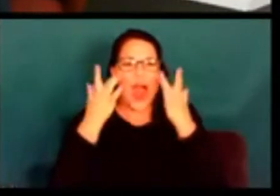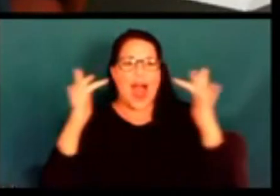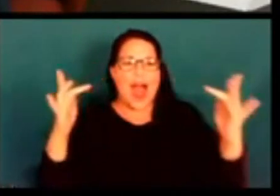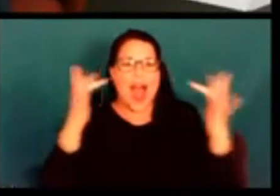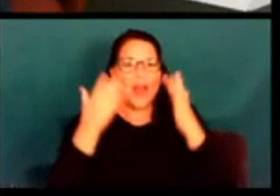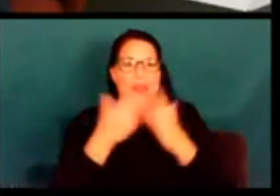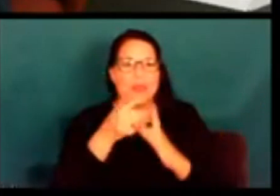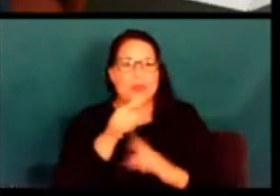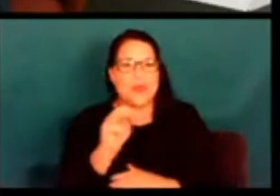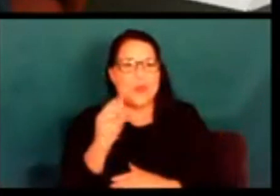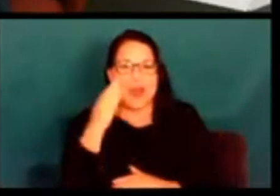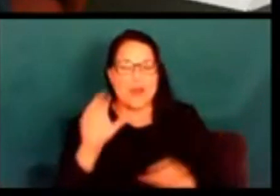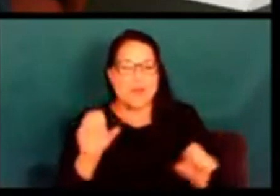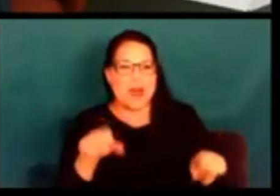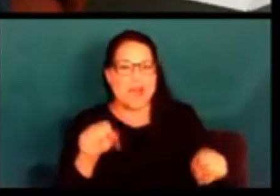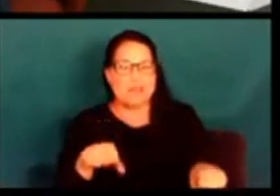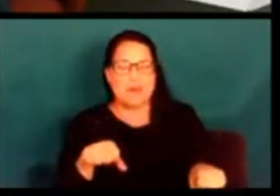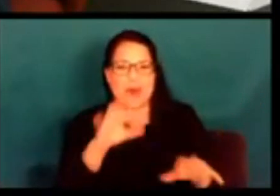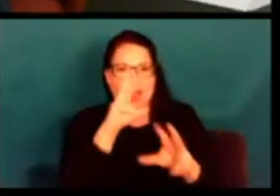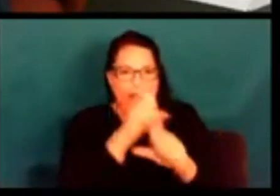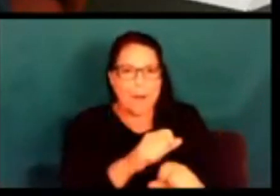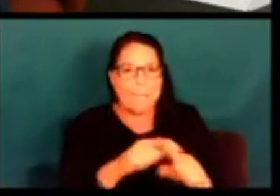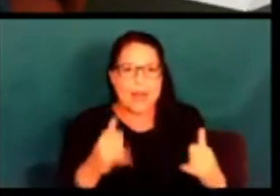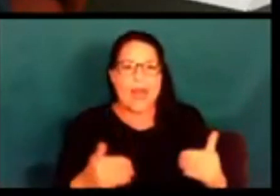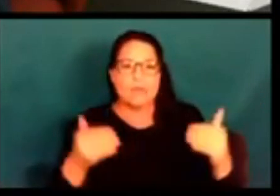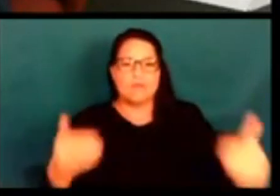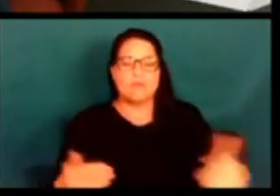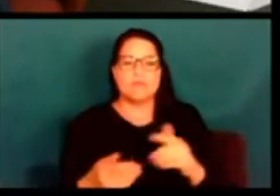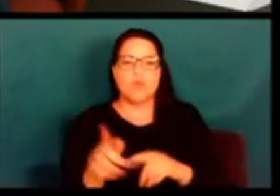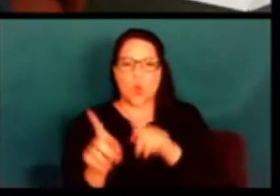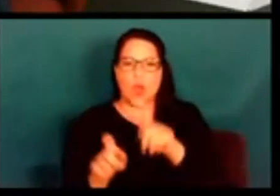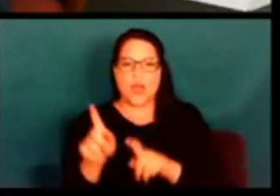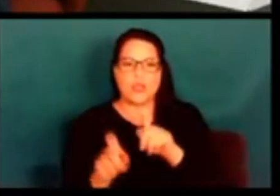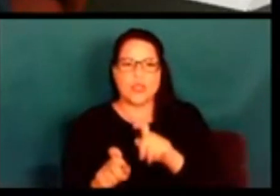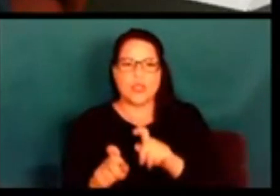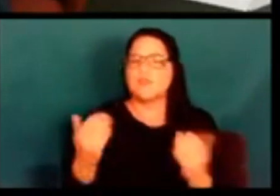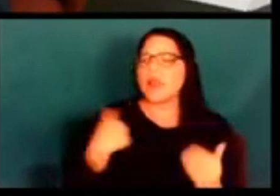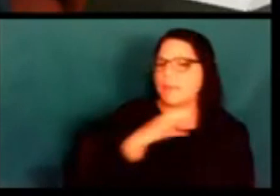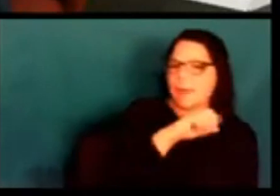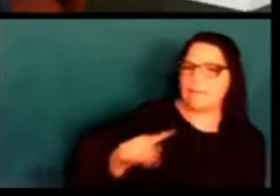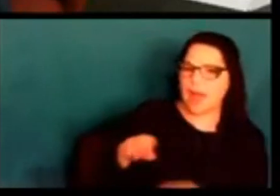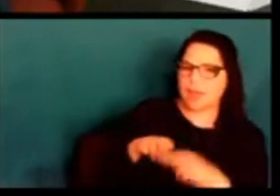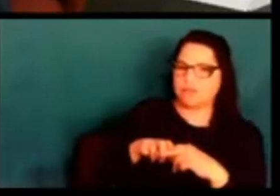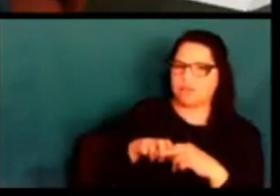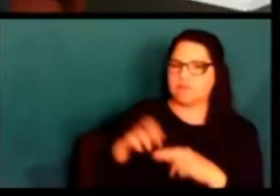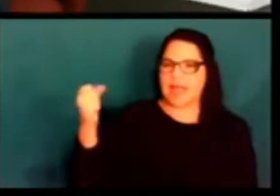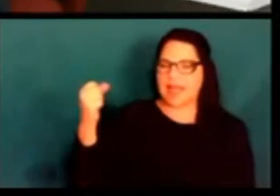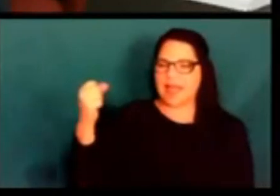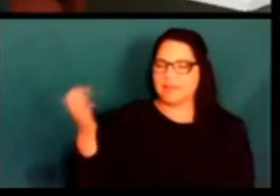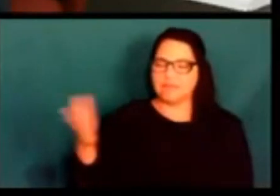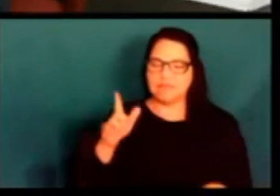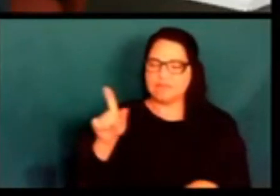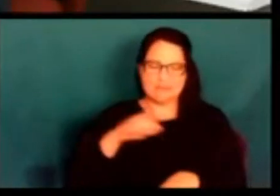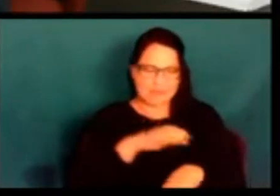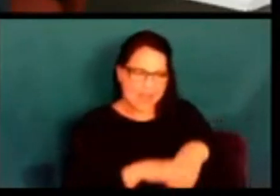know was possible. So we'll transition to some questions quickly. Okay, yeah, let me get back over here. Yeah, get